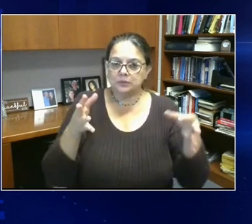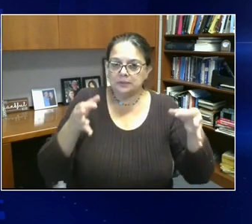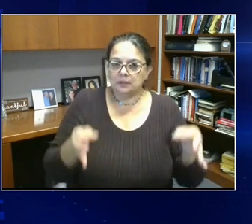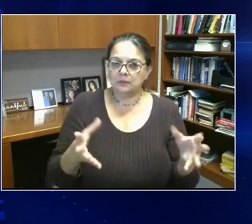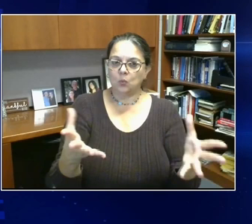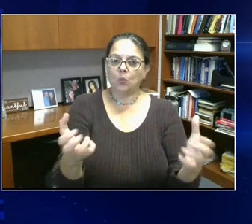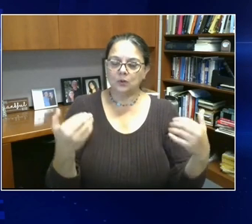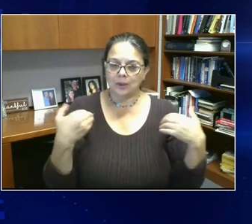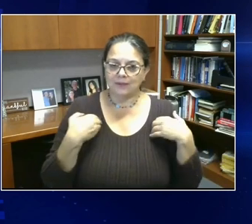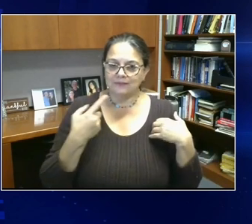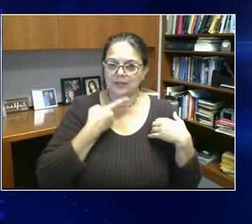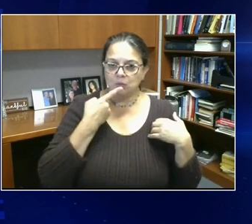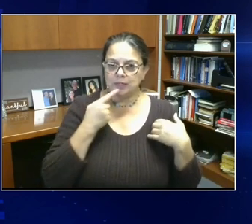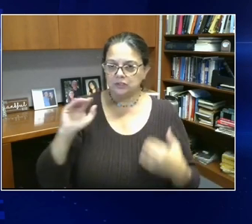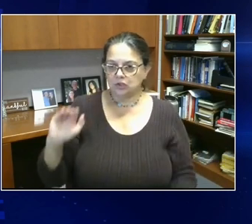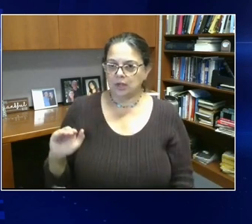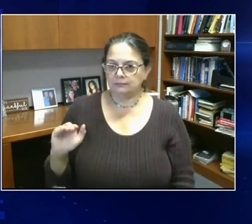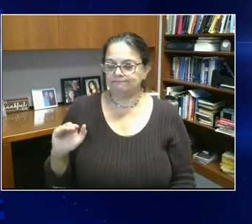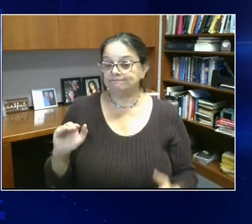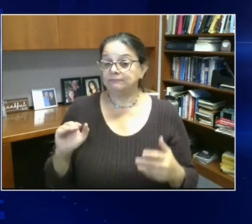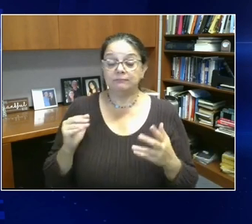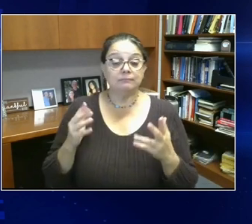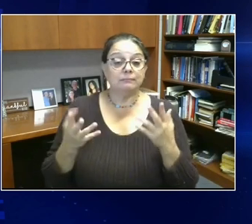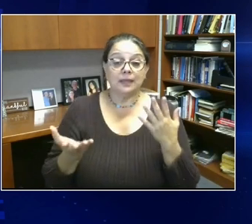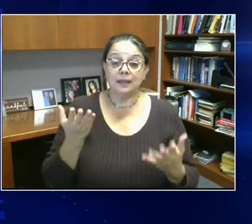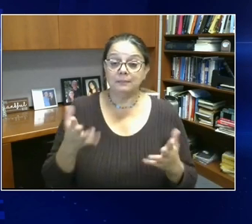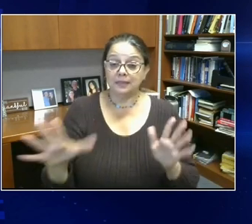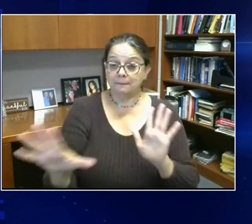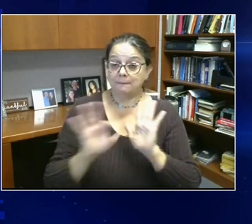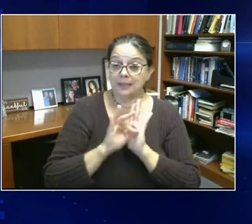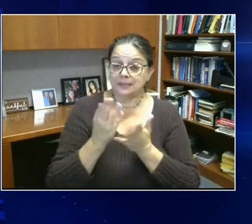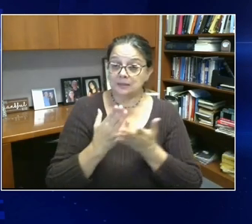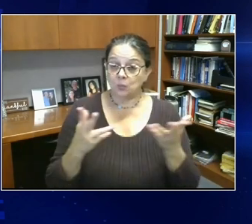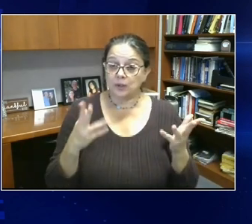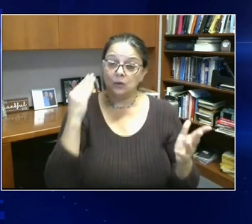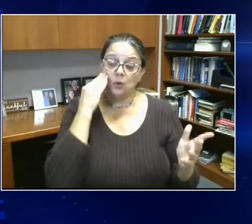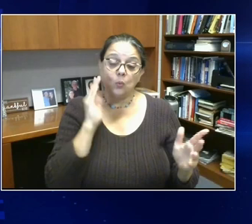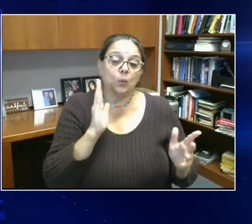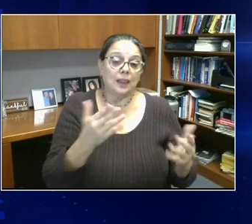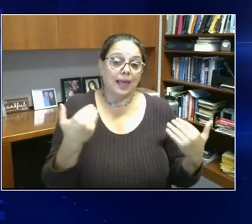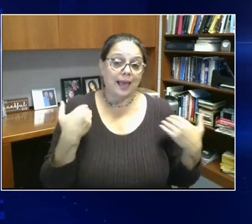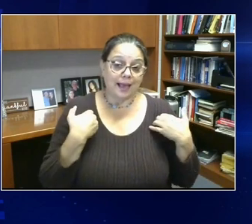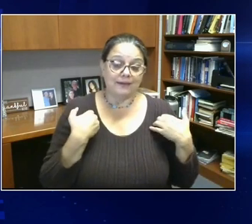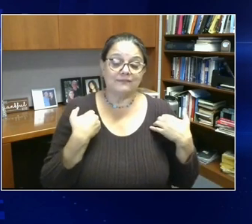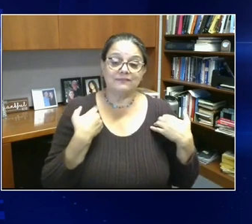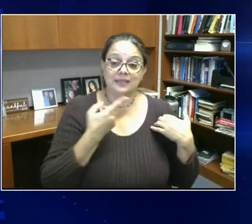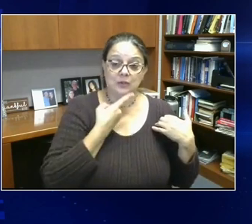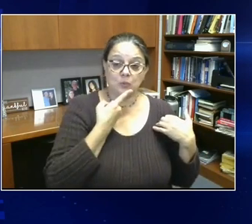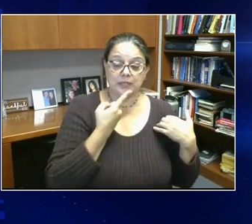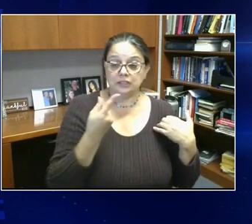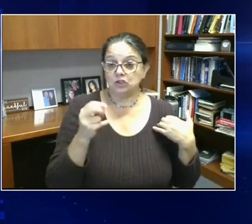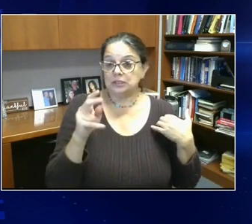So choosing to have a hearing child whether that is done via